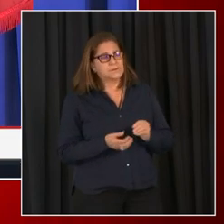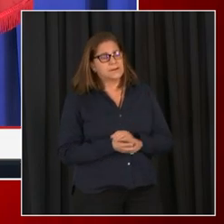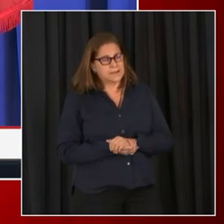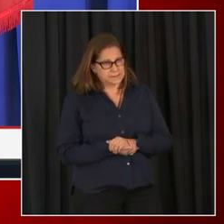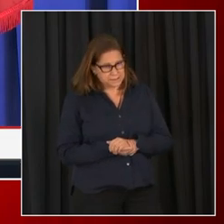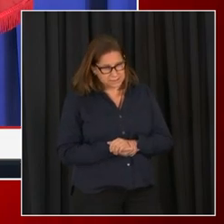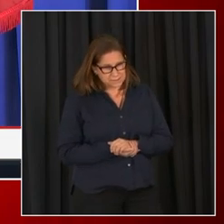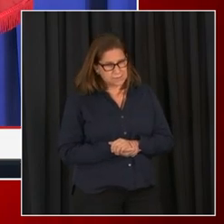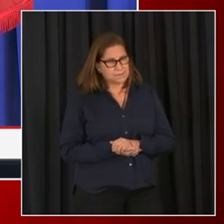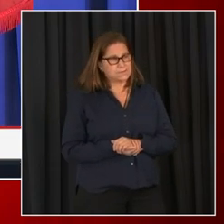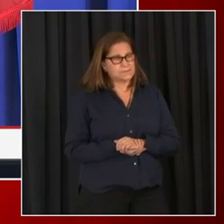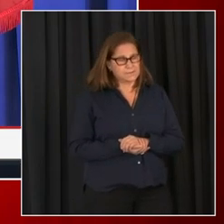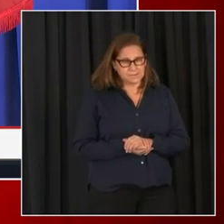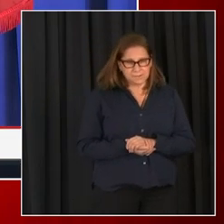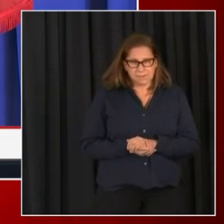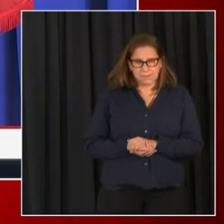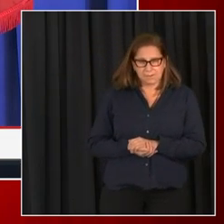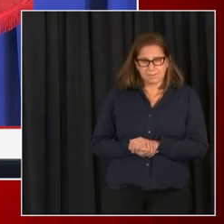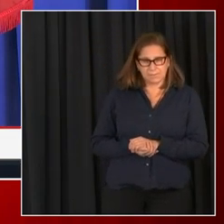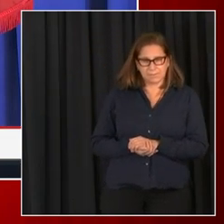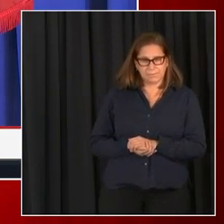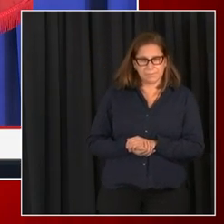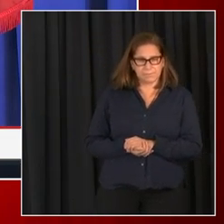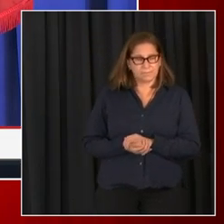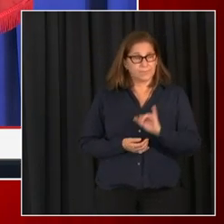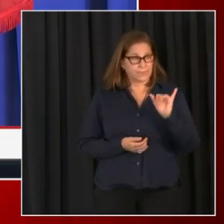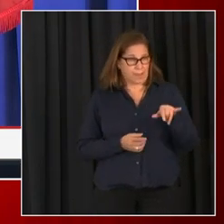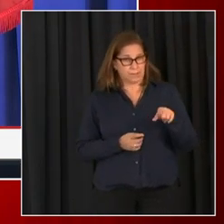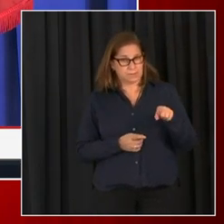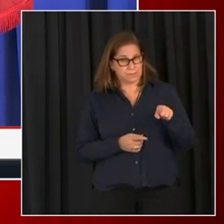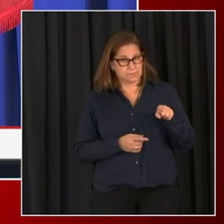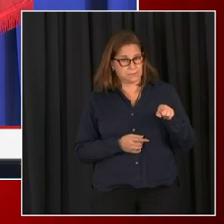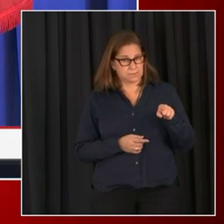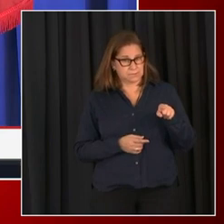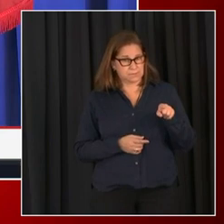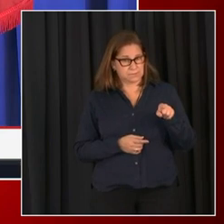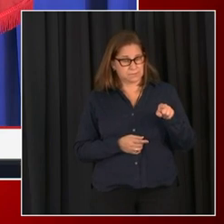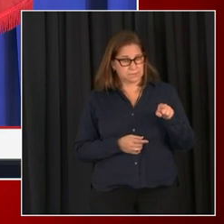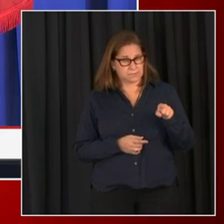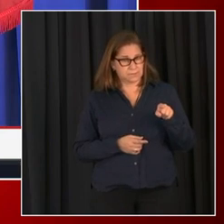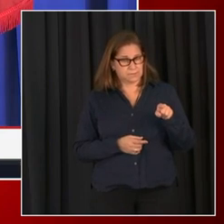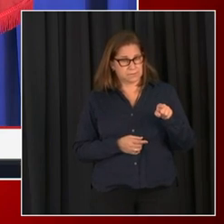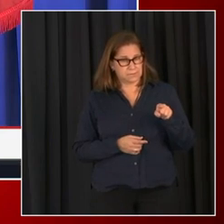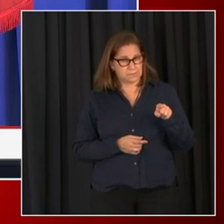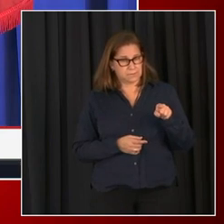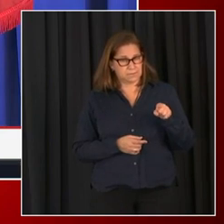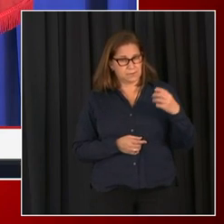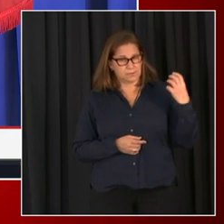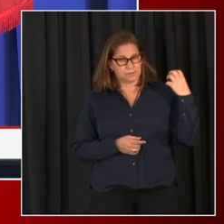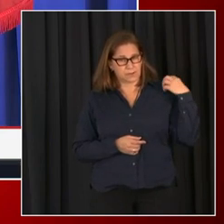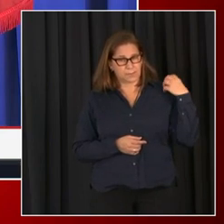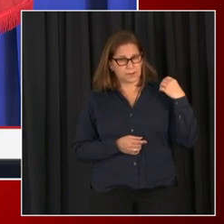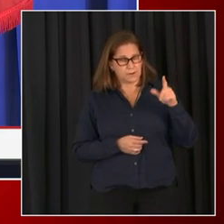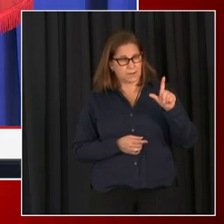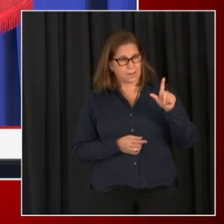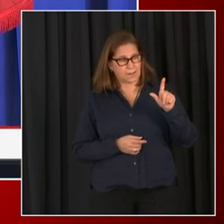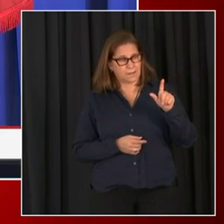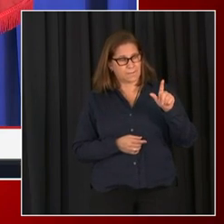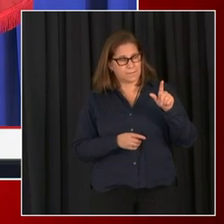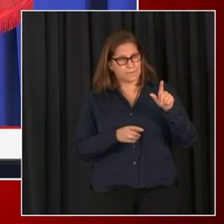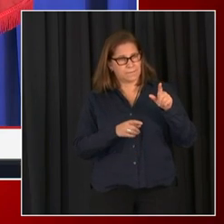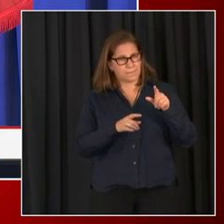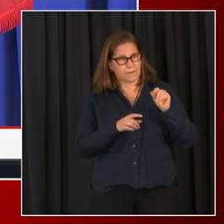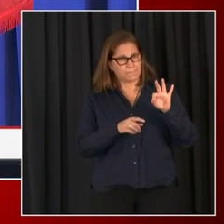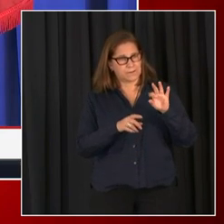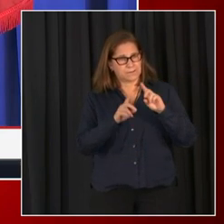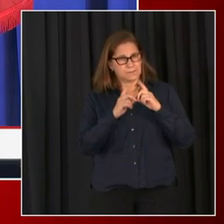and another thing that you know, of course, we're hearing from the chairman of the Labor Committee of the DC Council, who says she